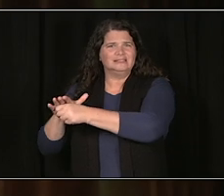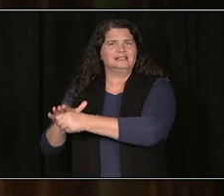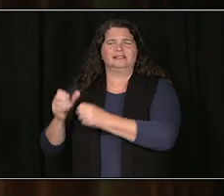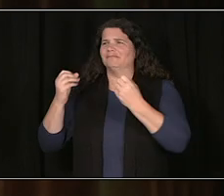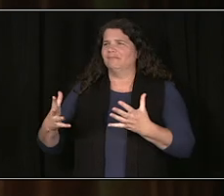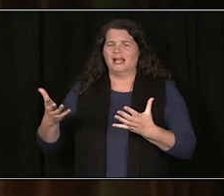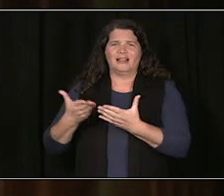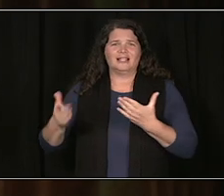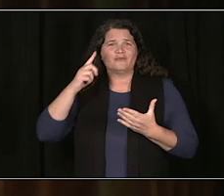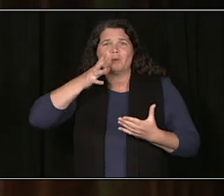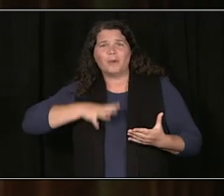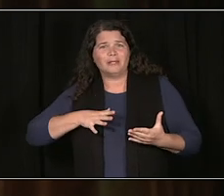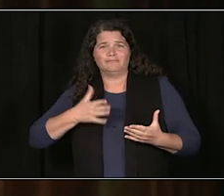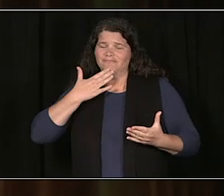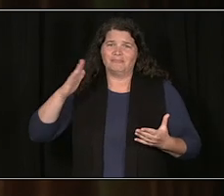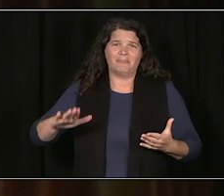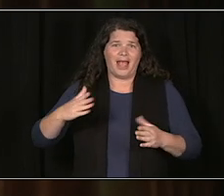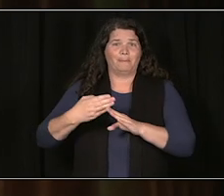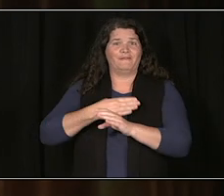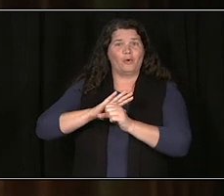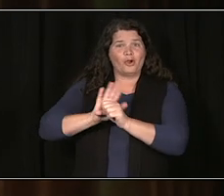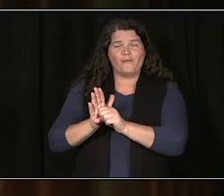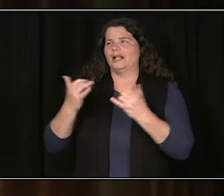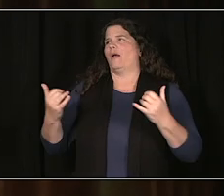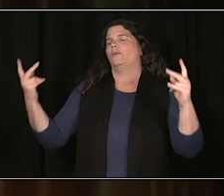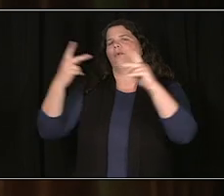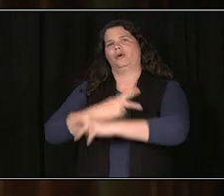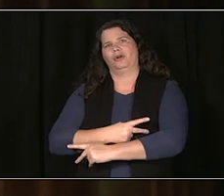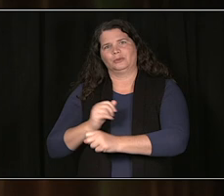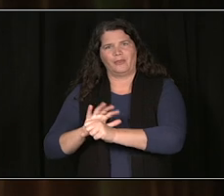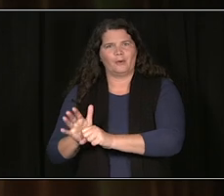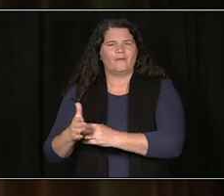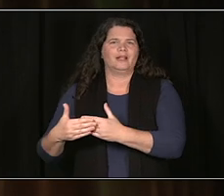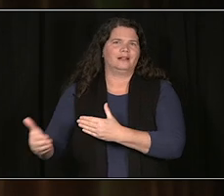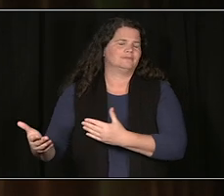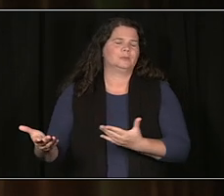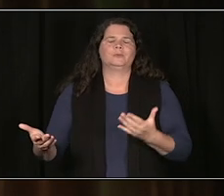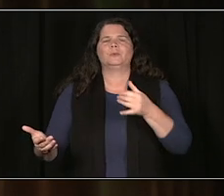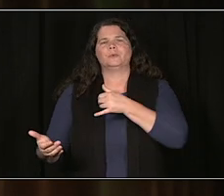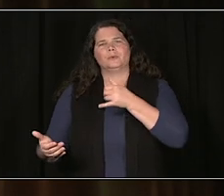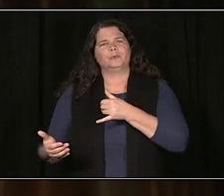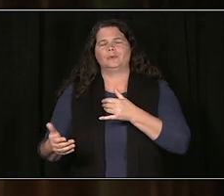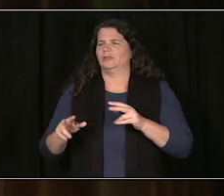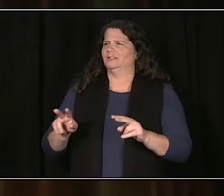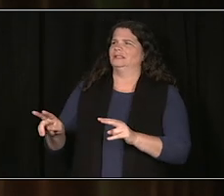before COVID, all made worse after COVID. And it's just, frankly, it's not right. And